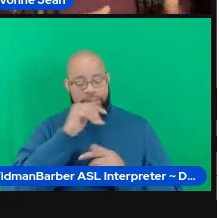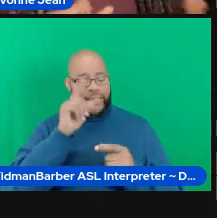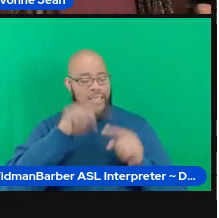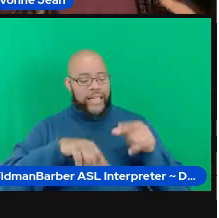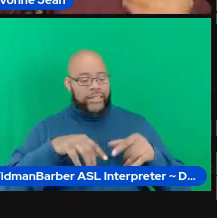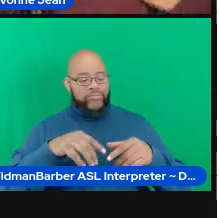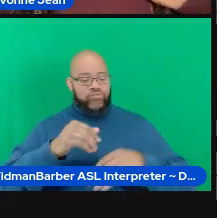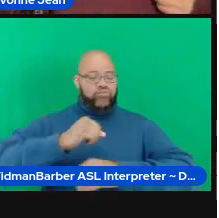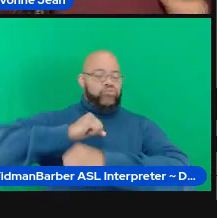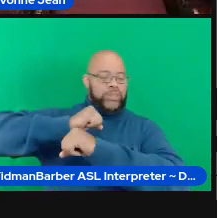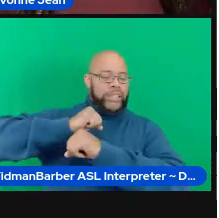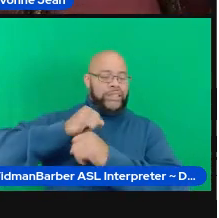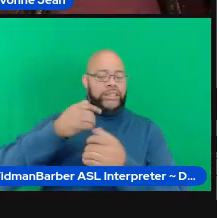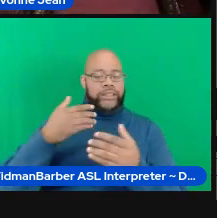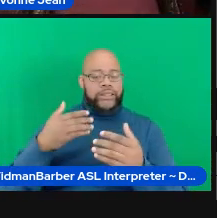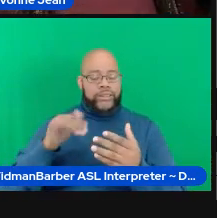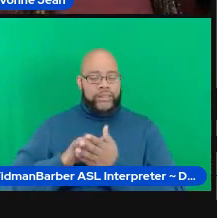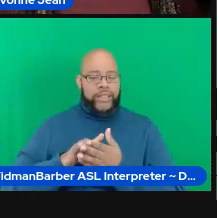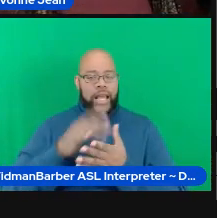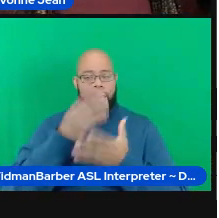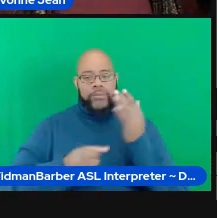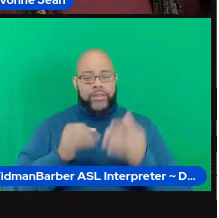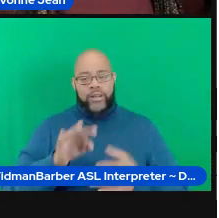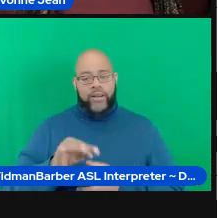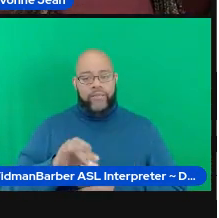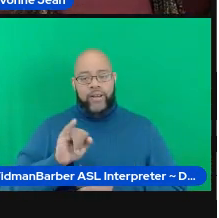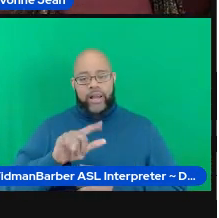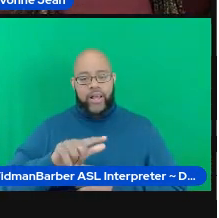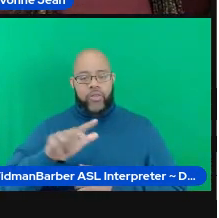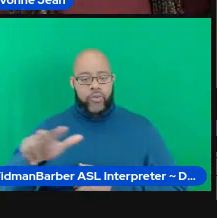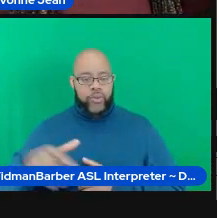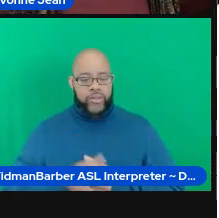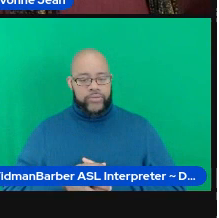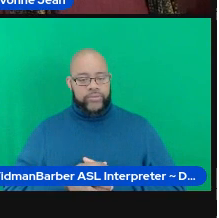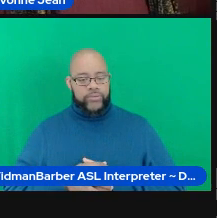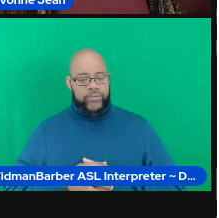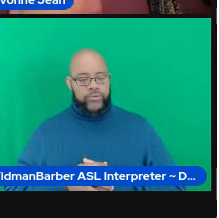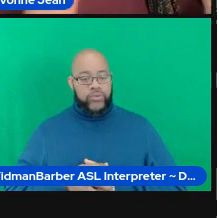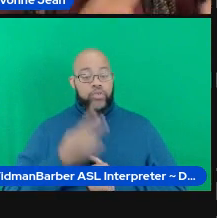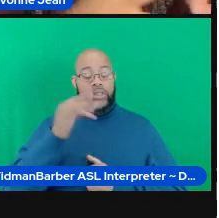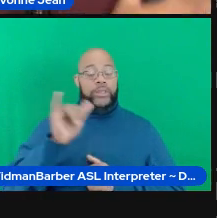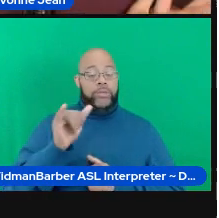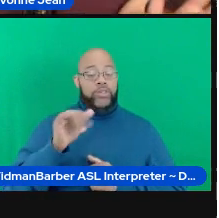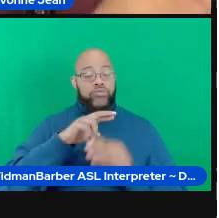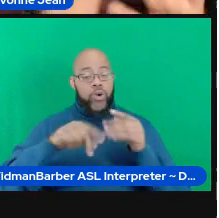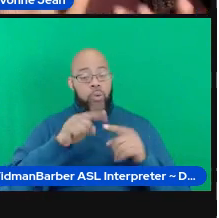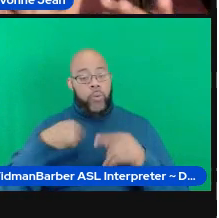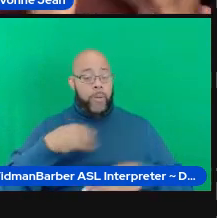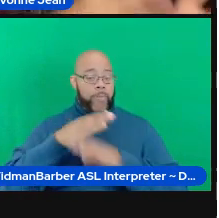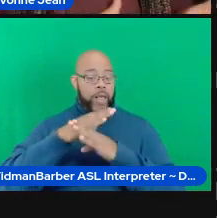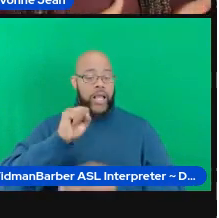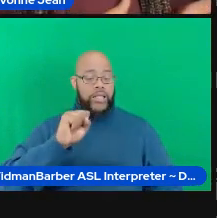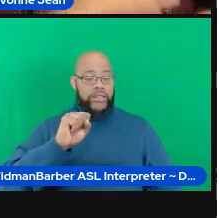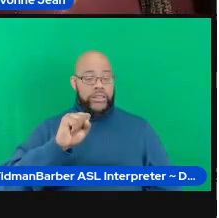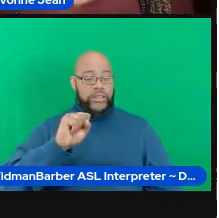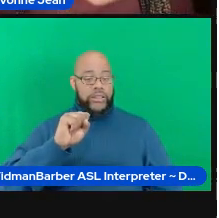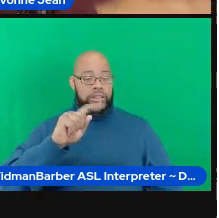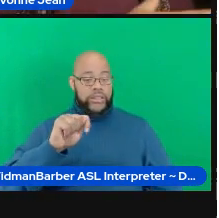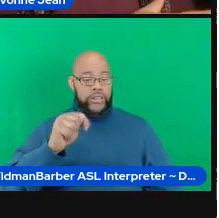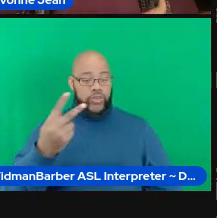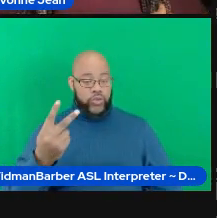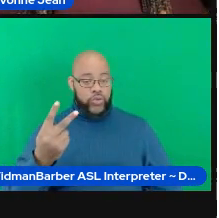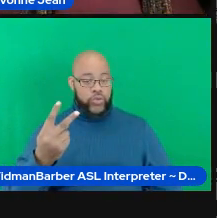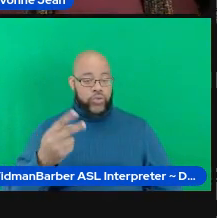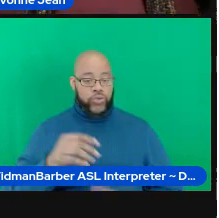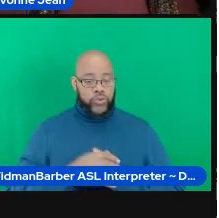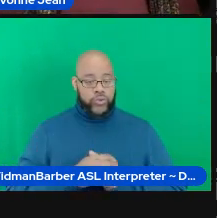resistance in the absence of IL-33. We saw similar results when we blocked IL-33 signaling by blocking the